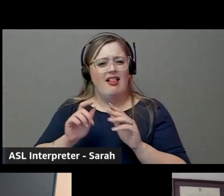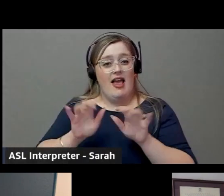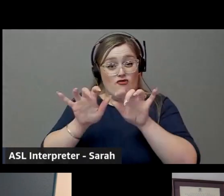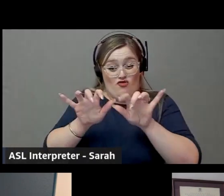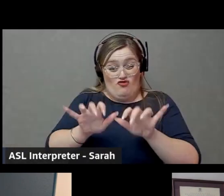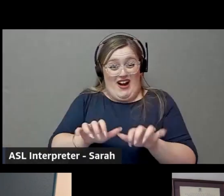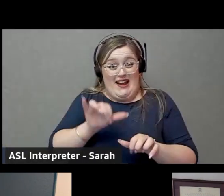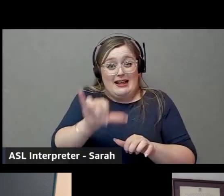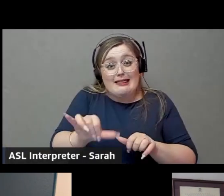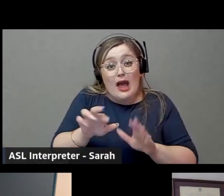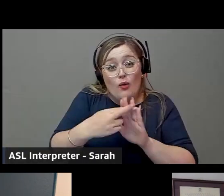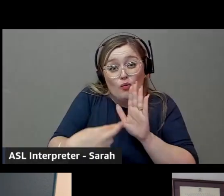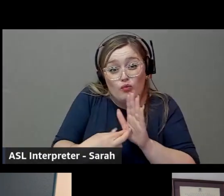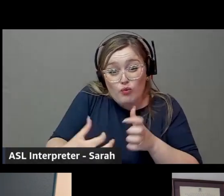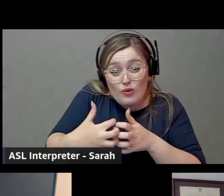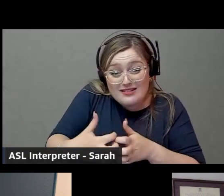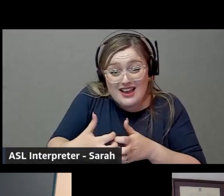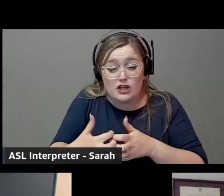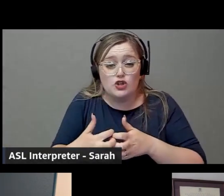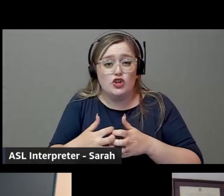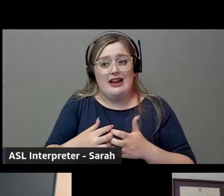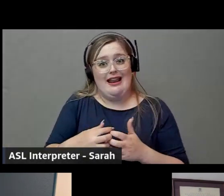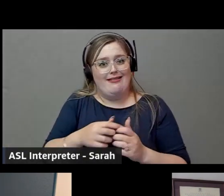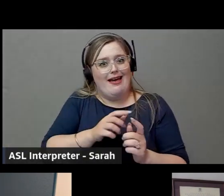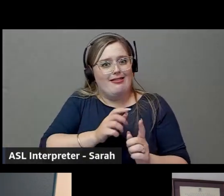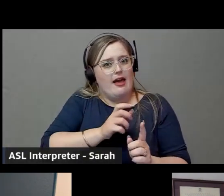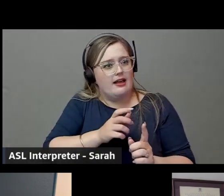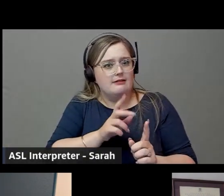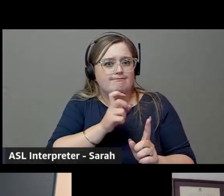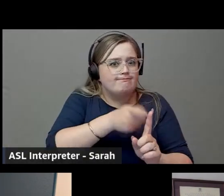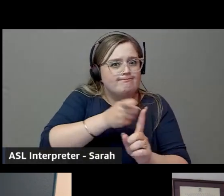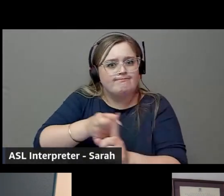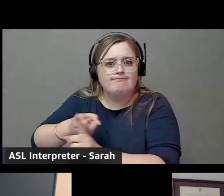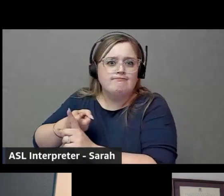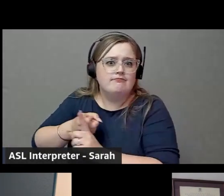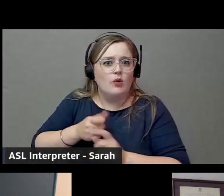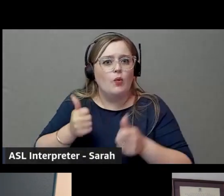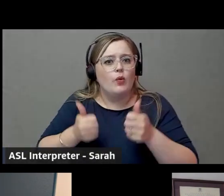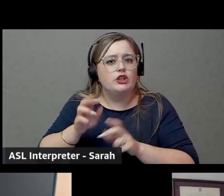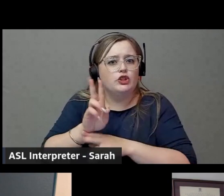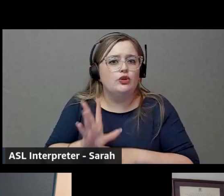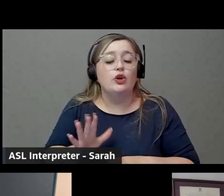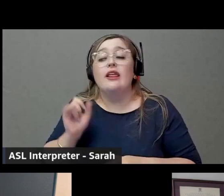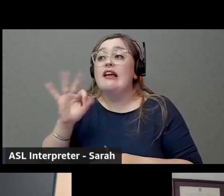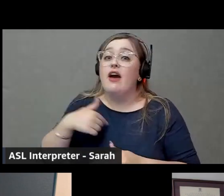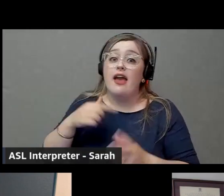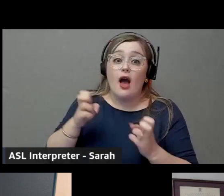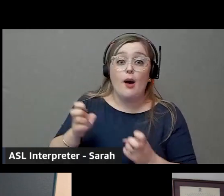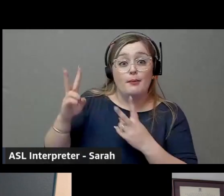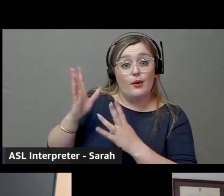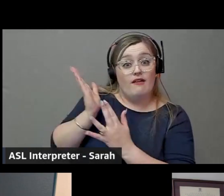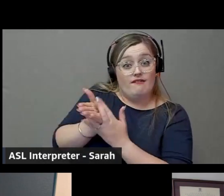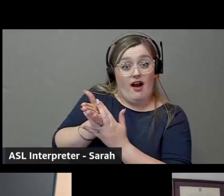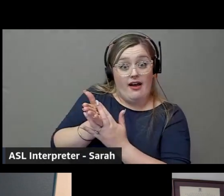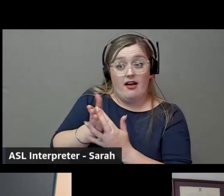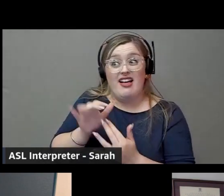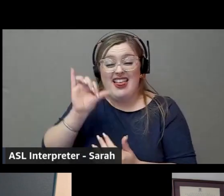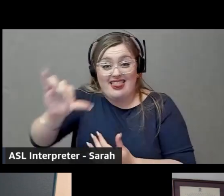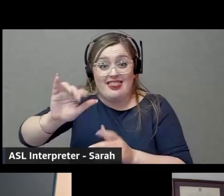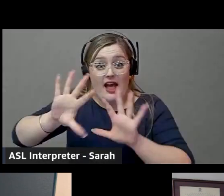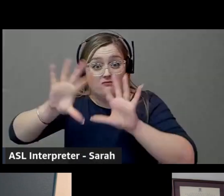goes in and says what user, if I upload a file to a folder that Anna can see, how do I on